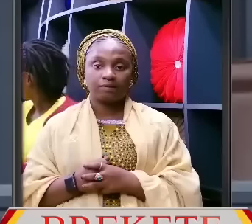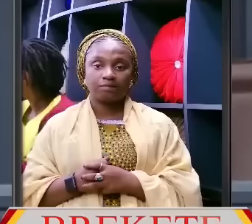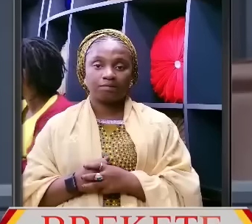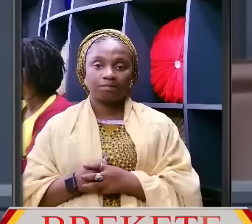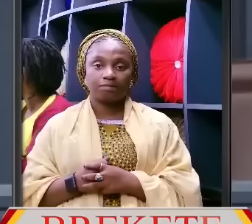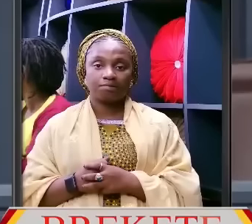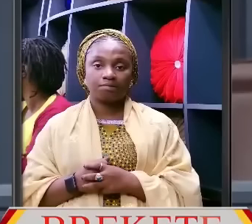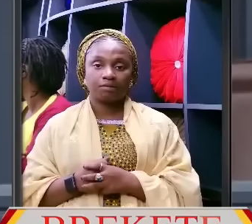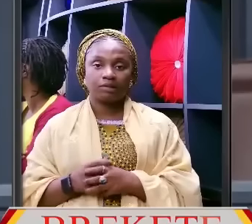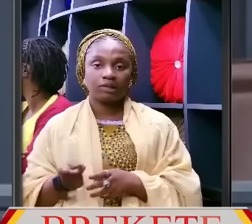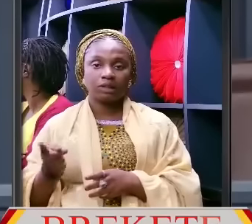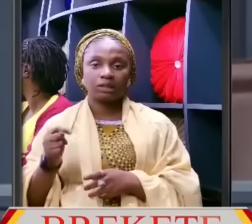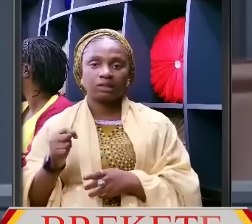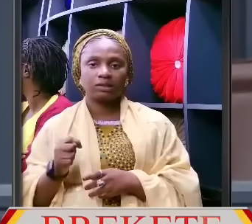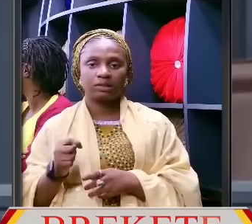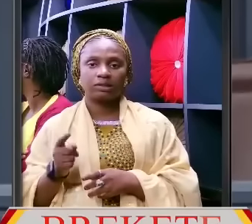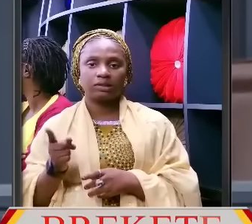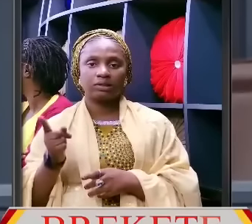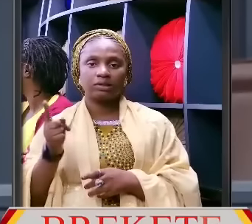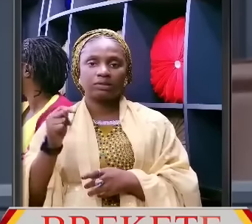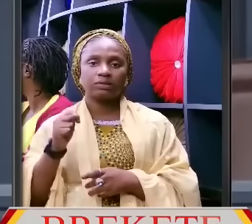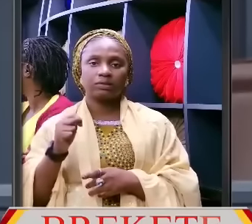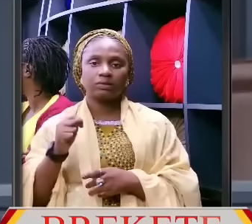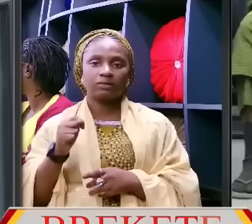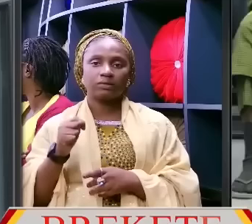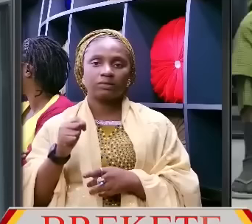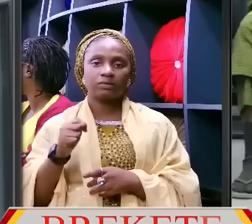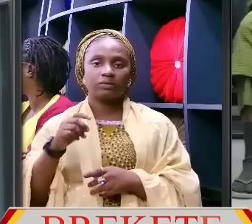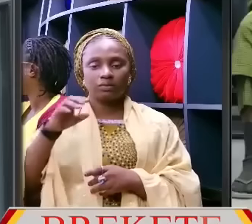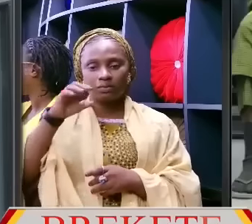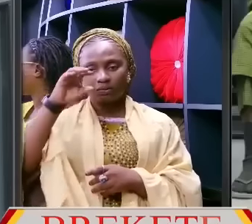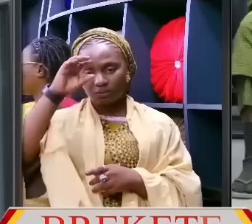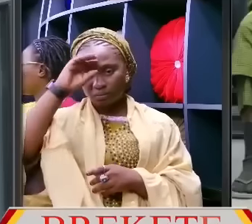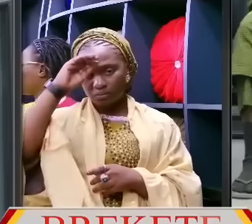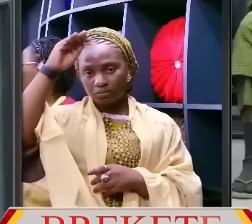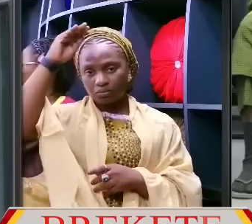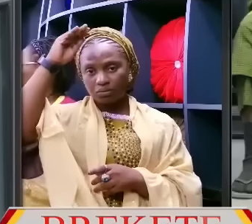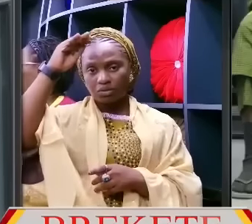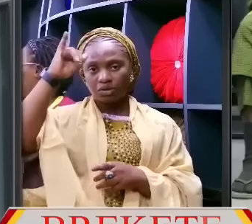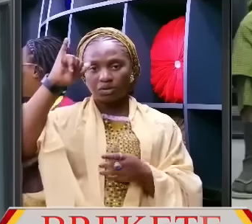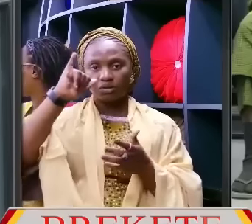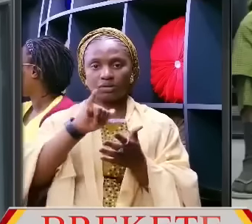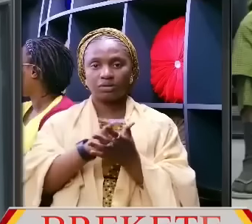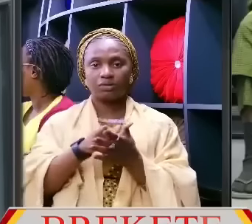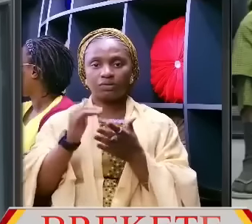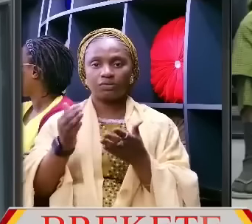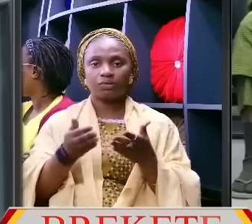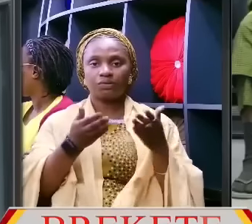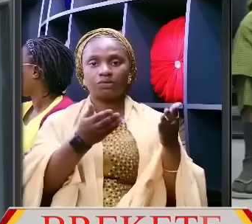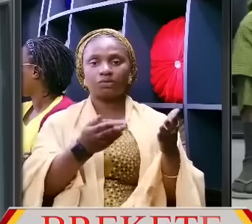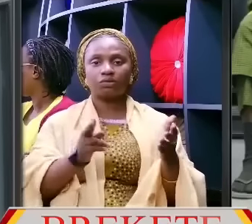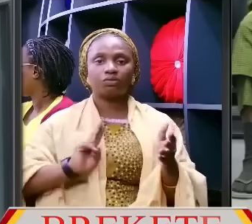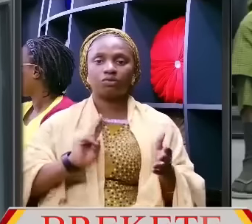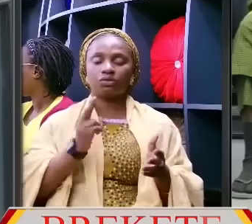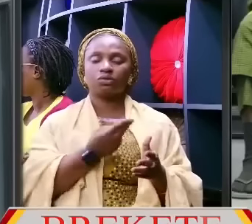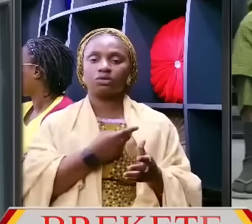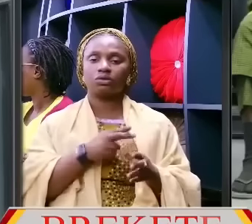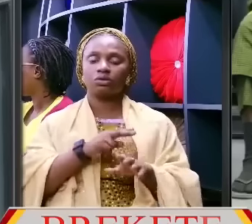yes? The man that allocated, they gave us the land. It's not man. The man is not alive. The son that